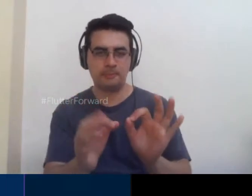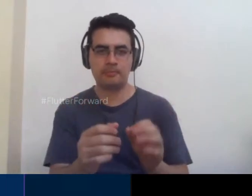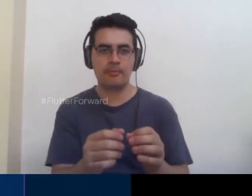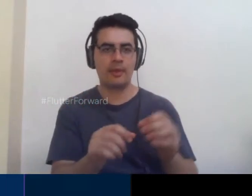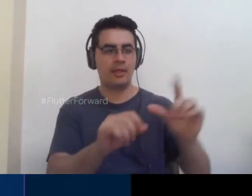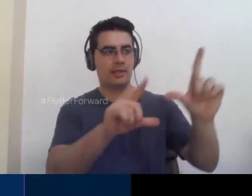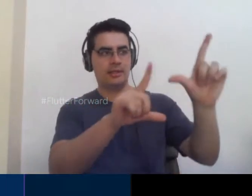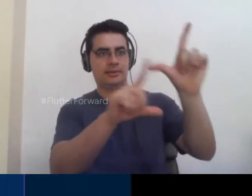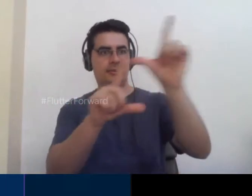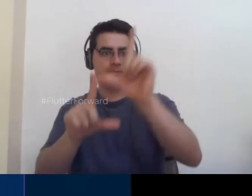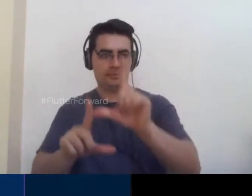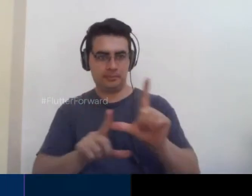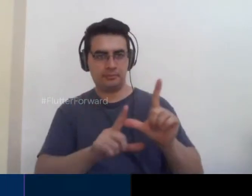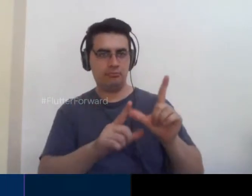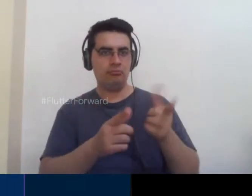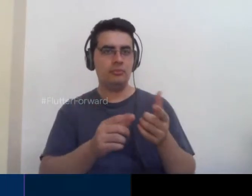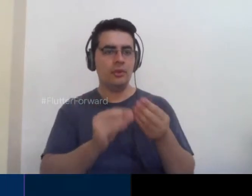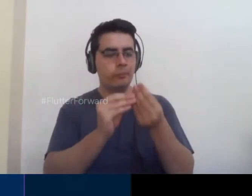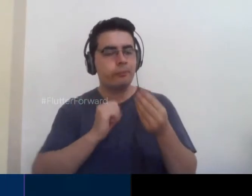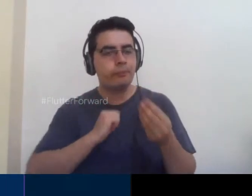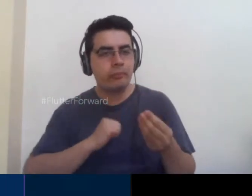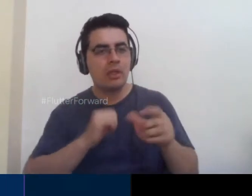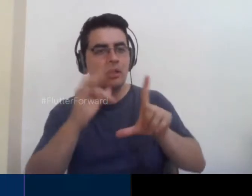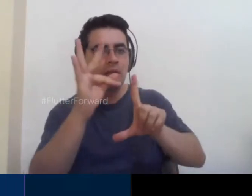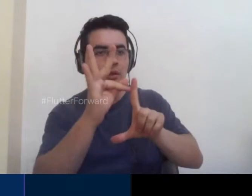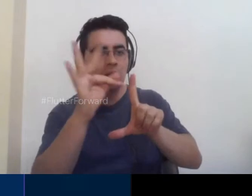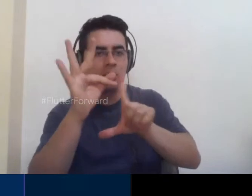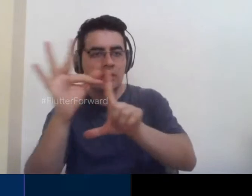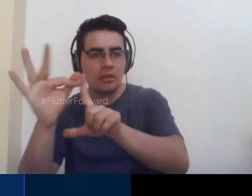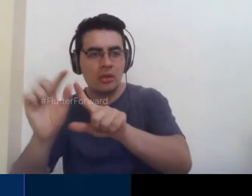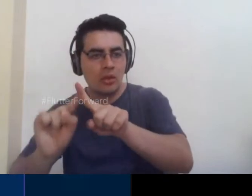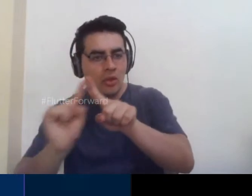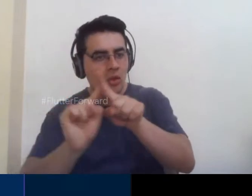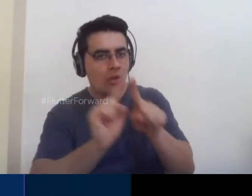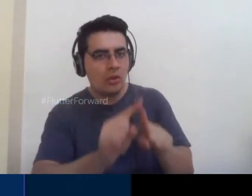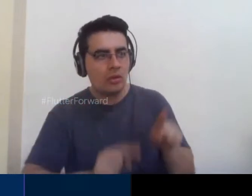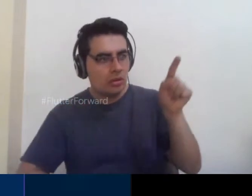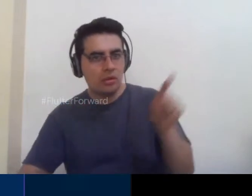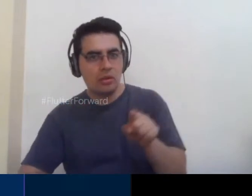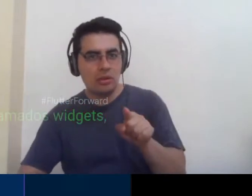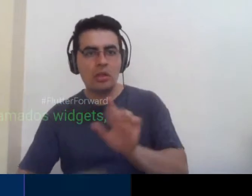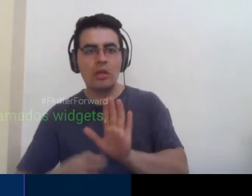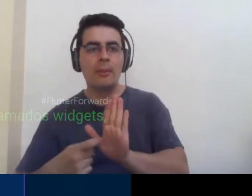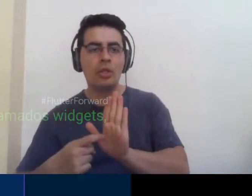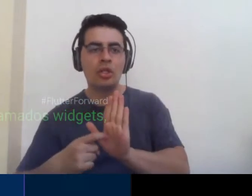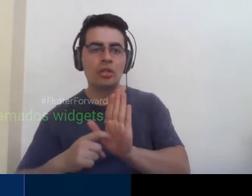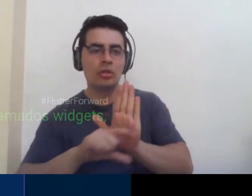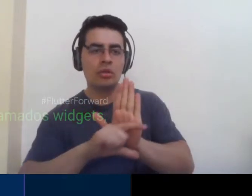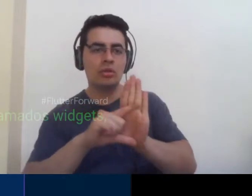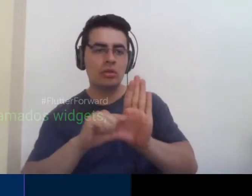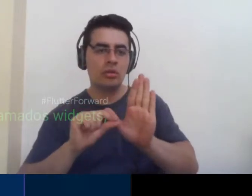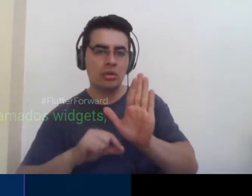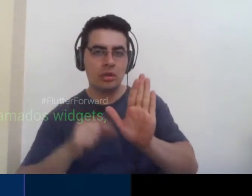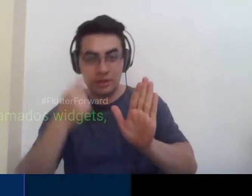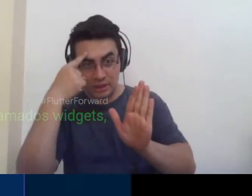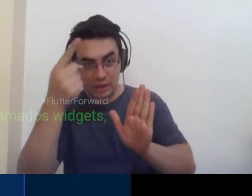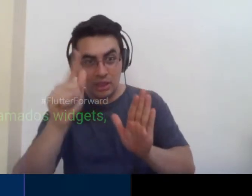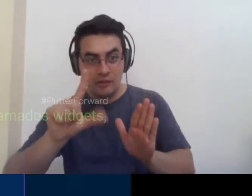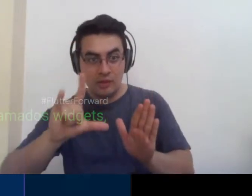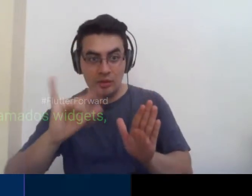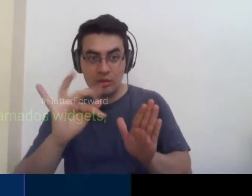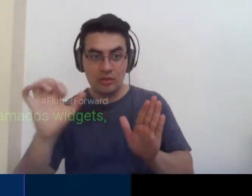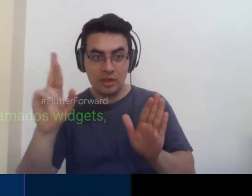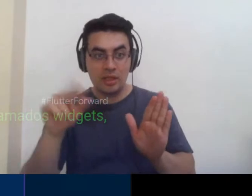with different fonts and a button. In Flutter, everything is made of composable, reusable UI elements